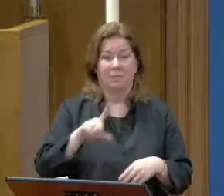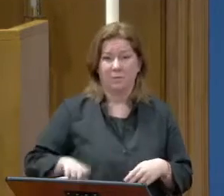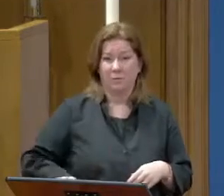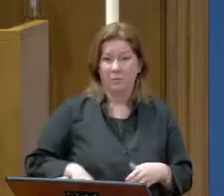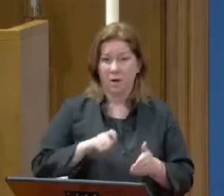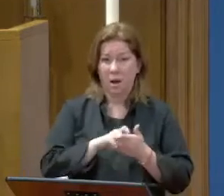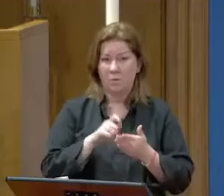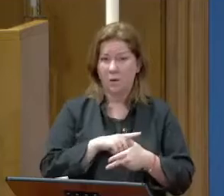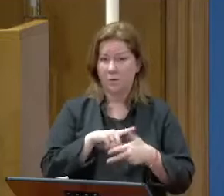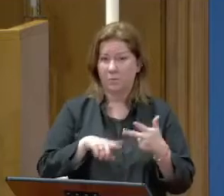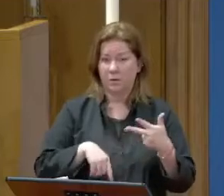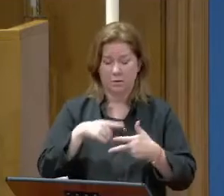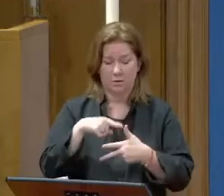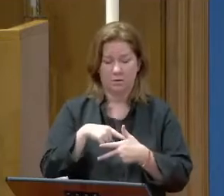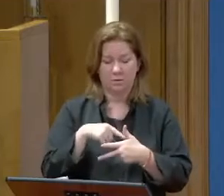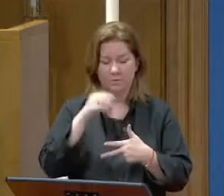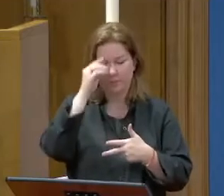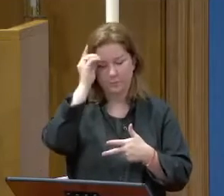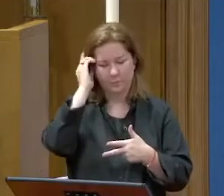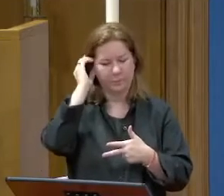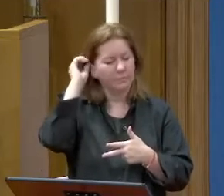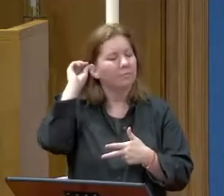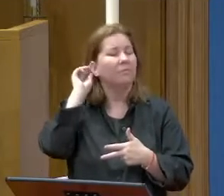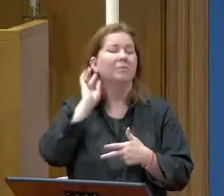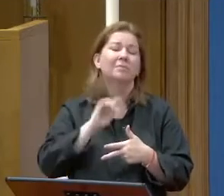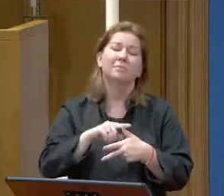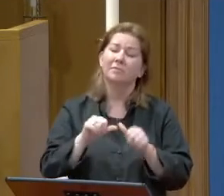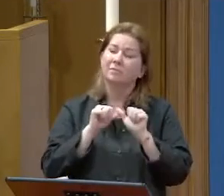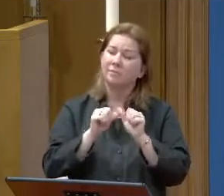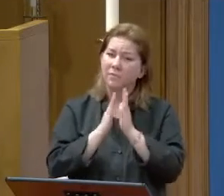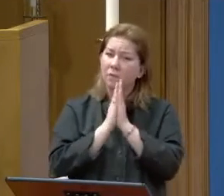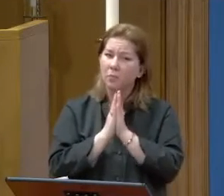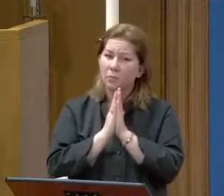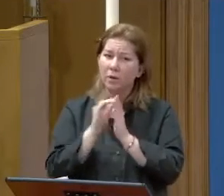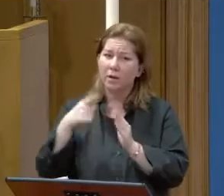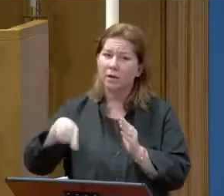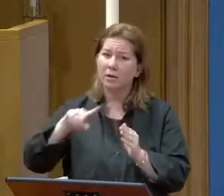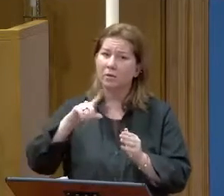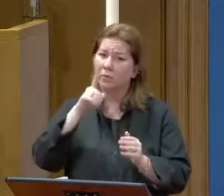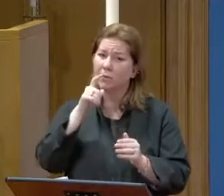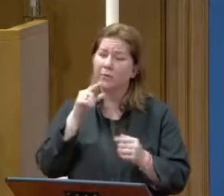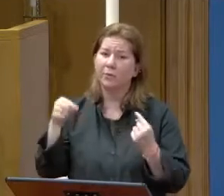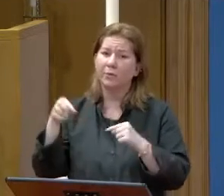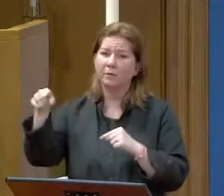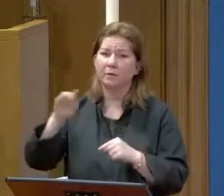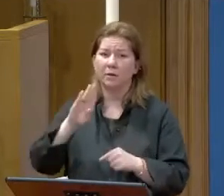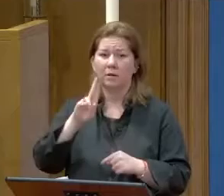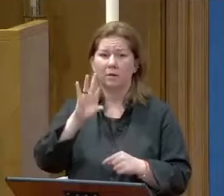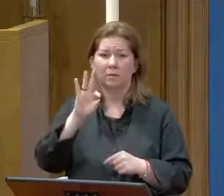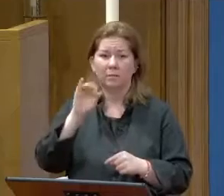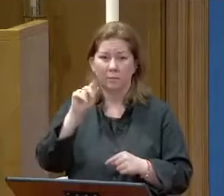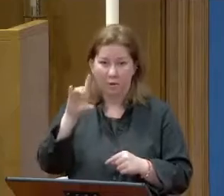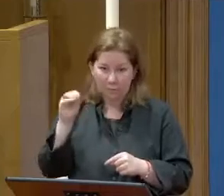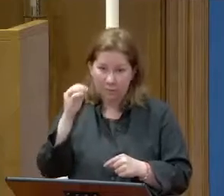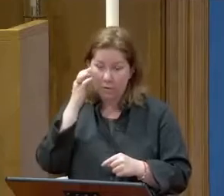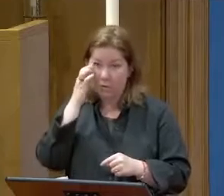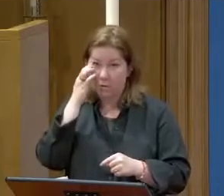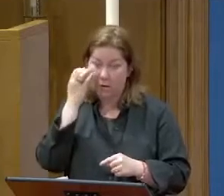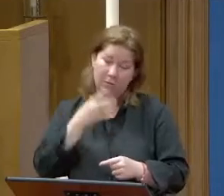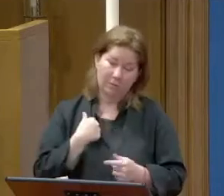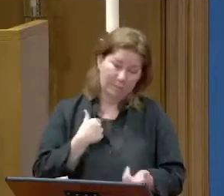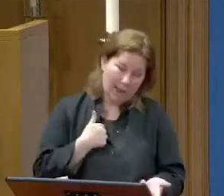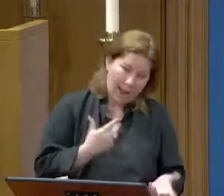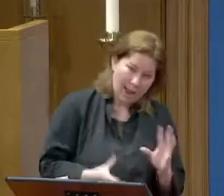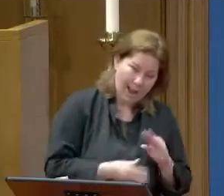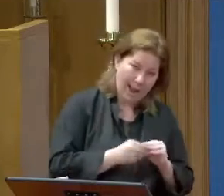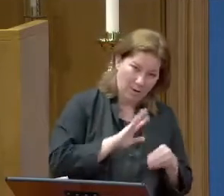of God. First, continue to pray for the victims of Buffalo and Laguna Woods, and I would add all the others